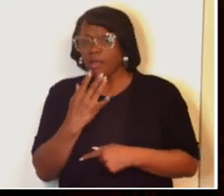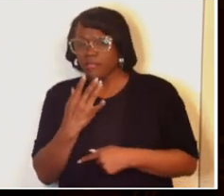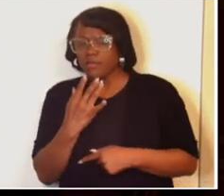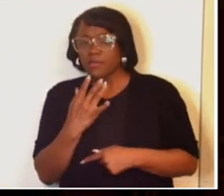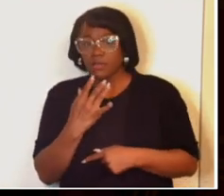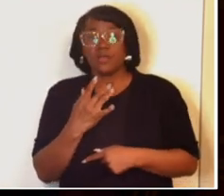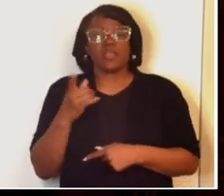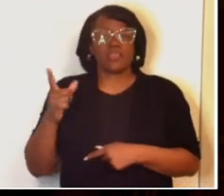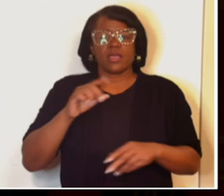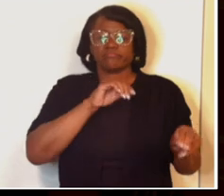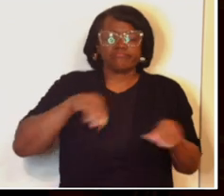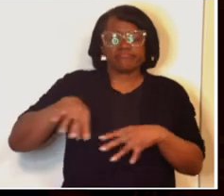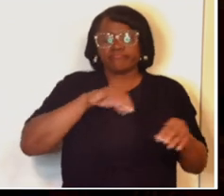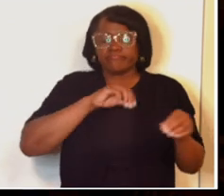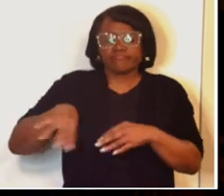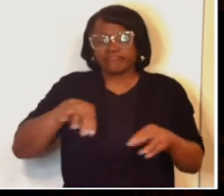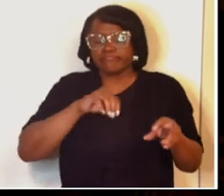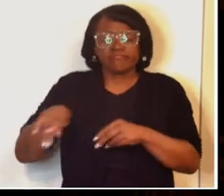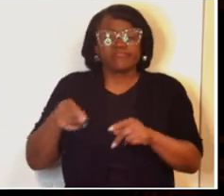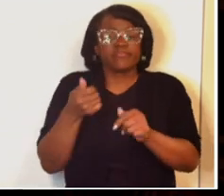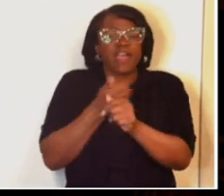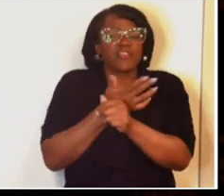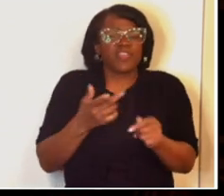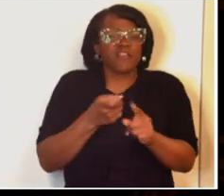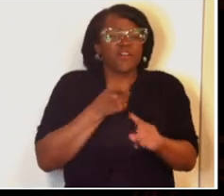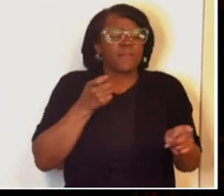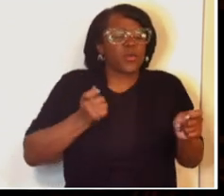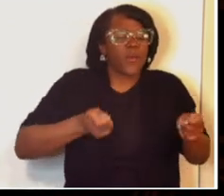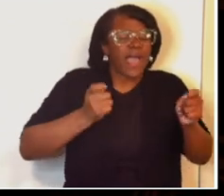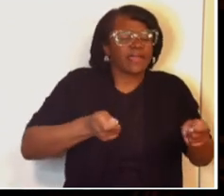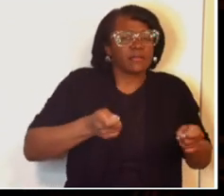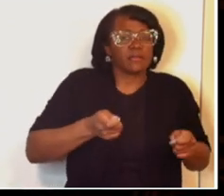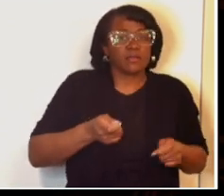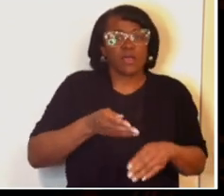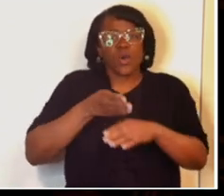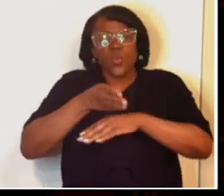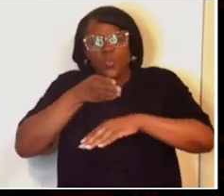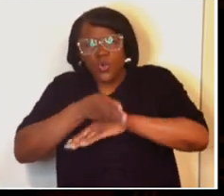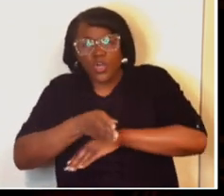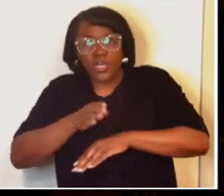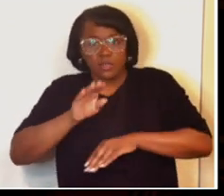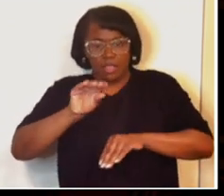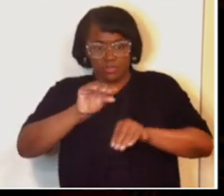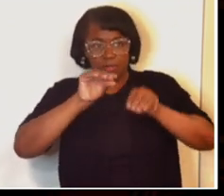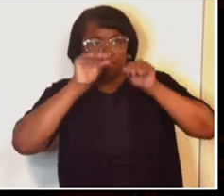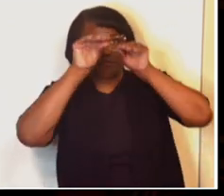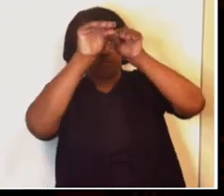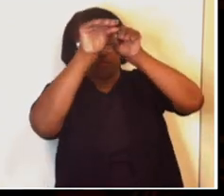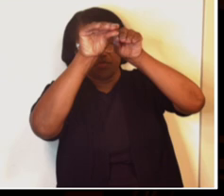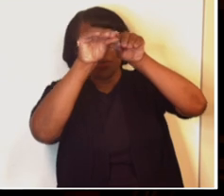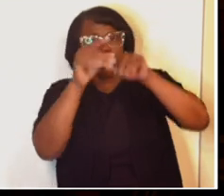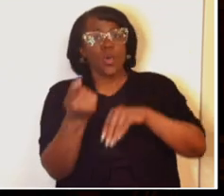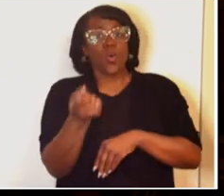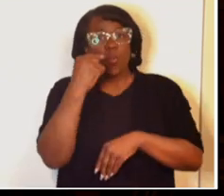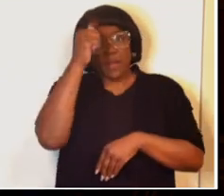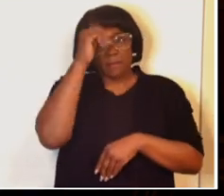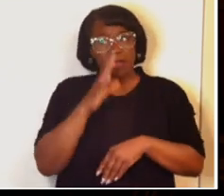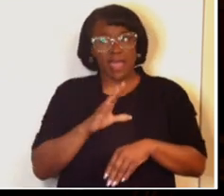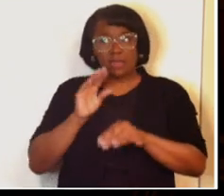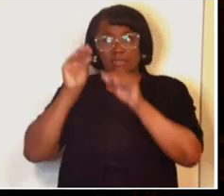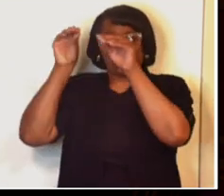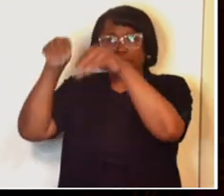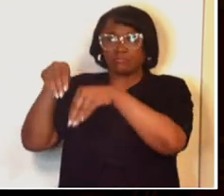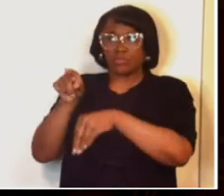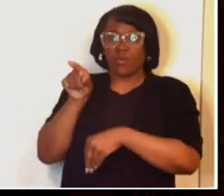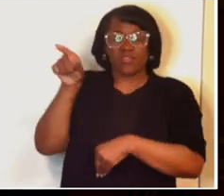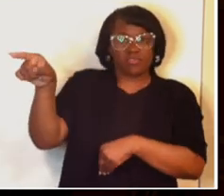of the sacks from the wagon. They removed the wooden board that had been above her head. One man hid it in plain sight